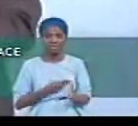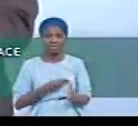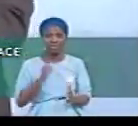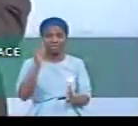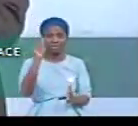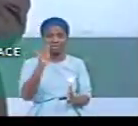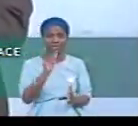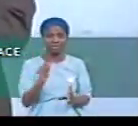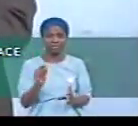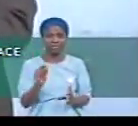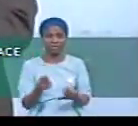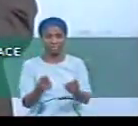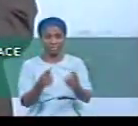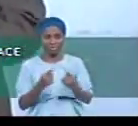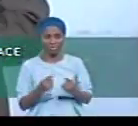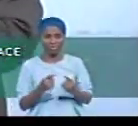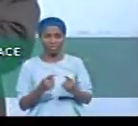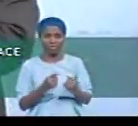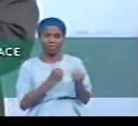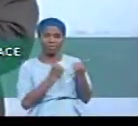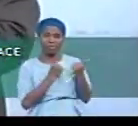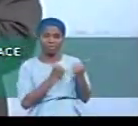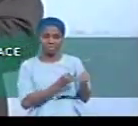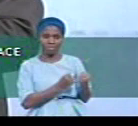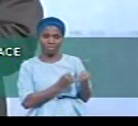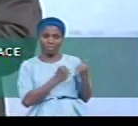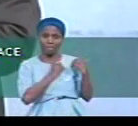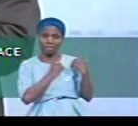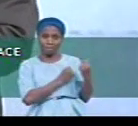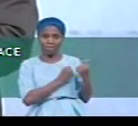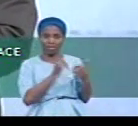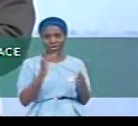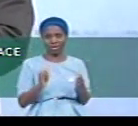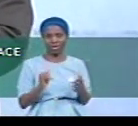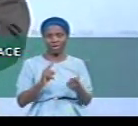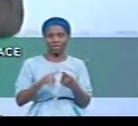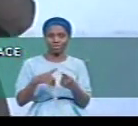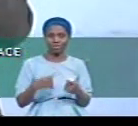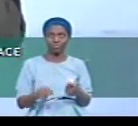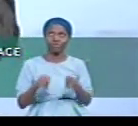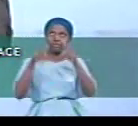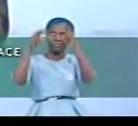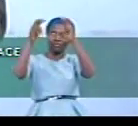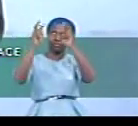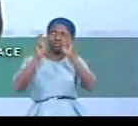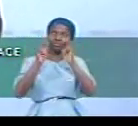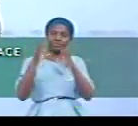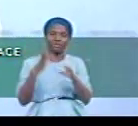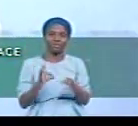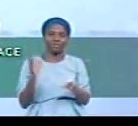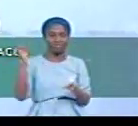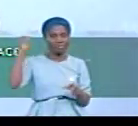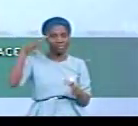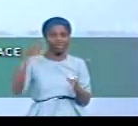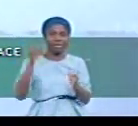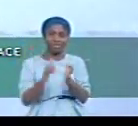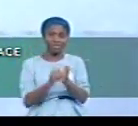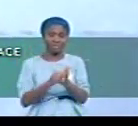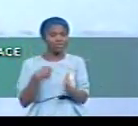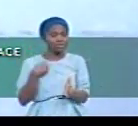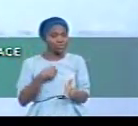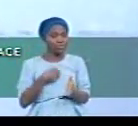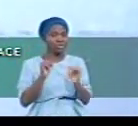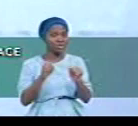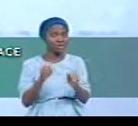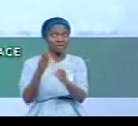come boldly unto the throne of grace, that we may obtain